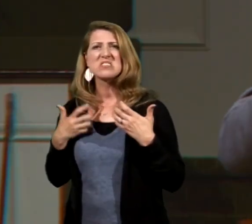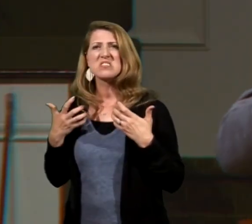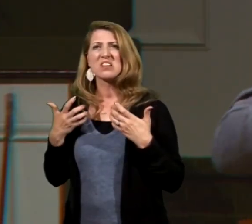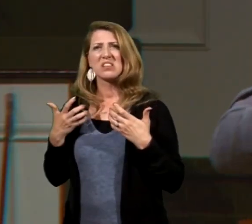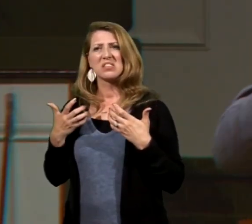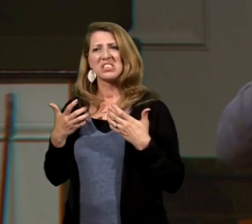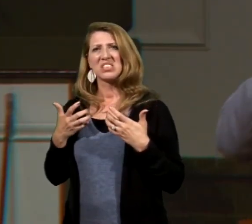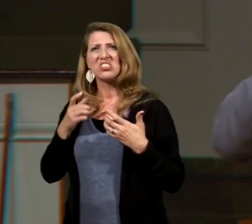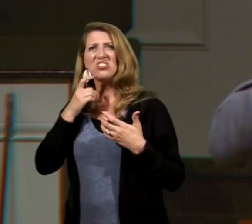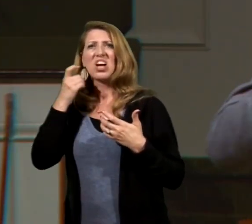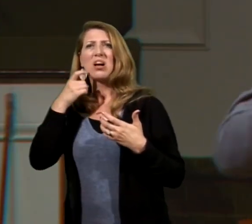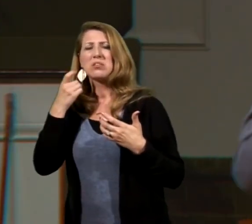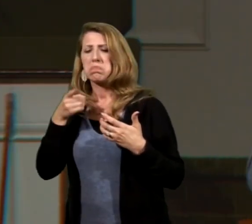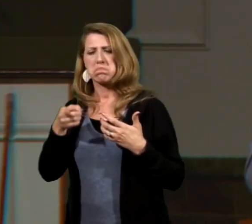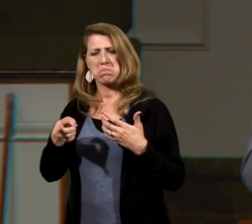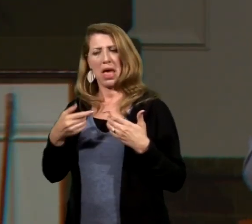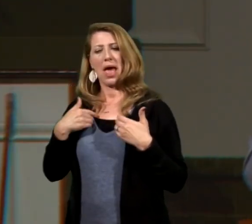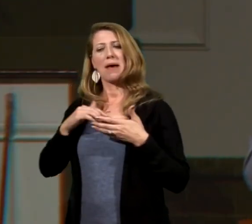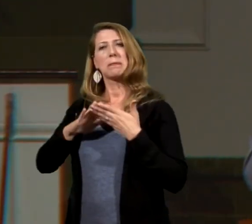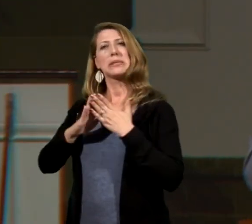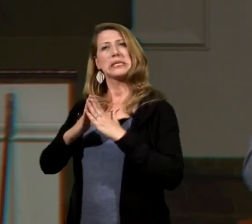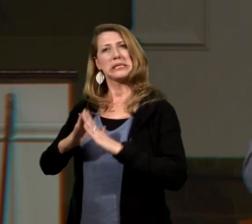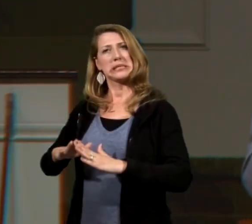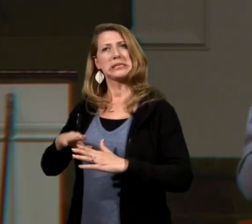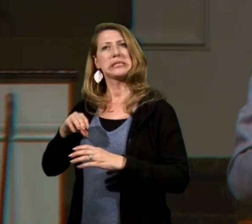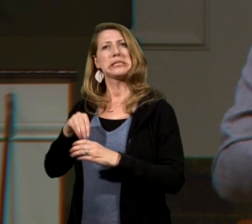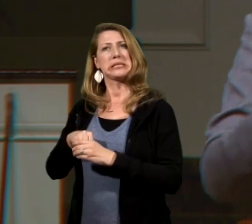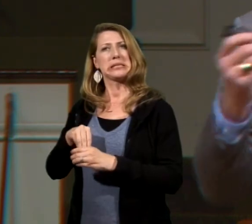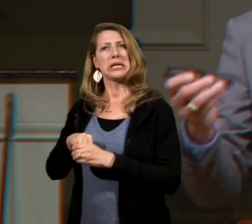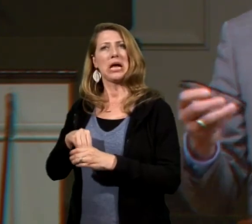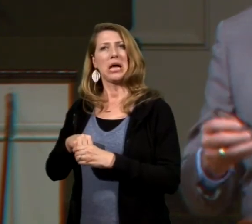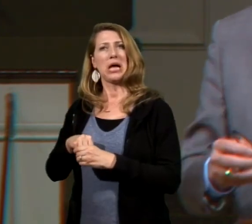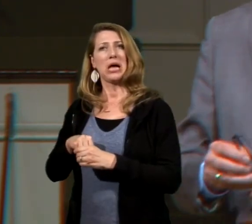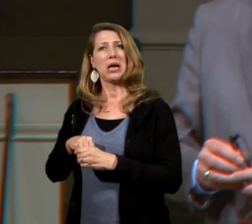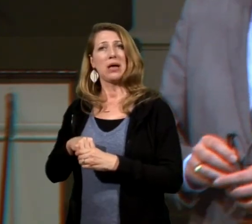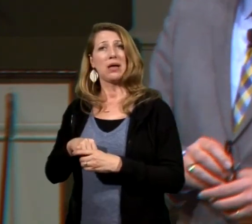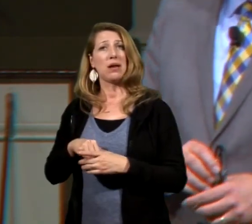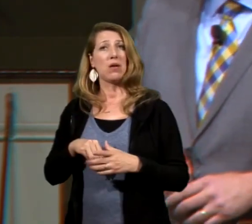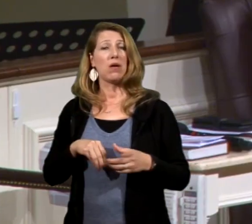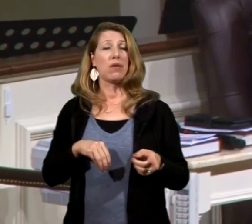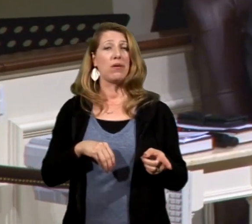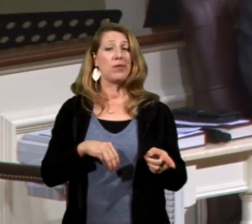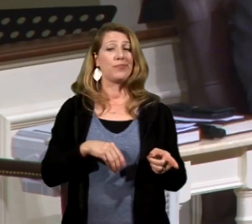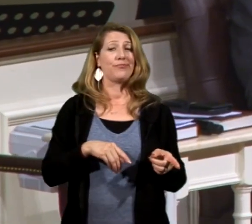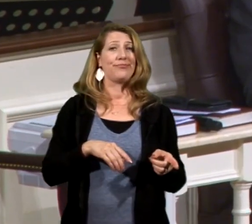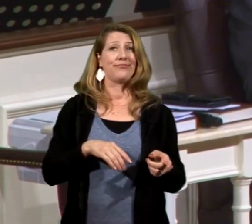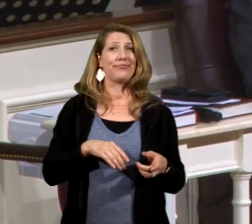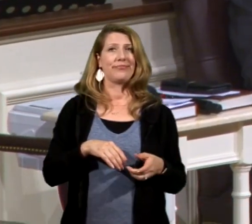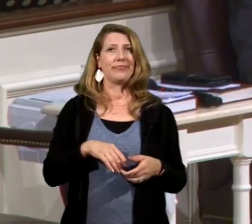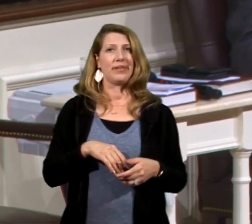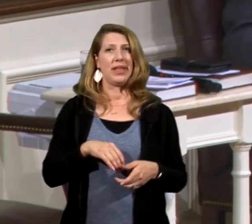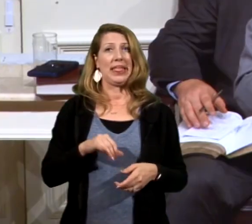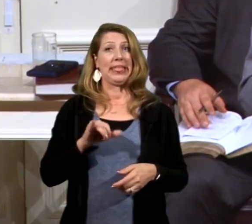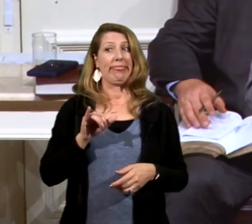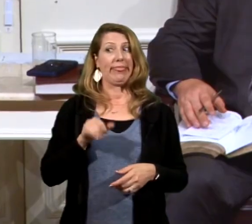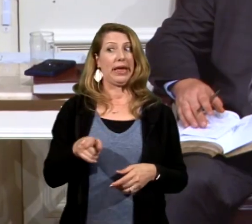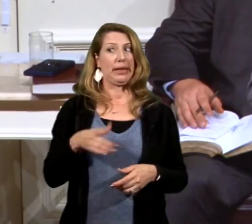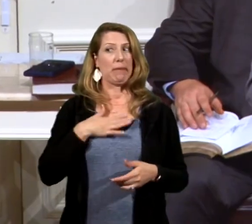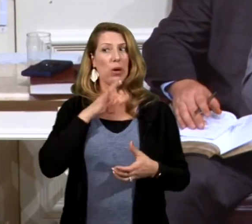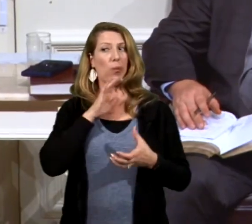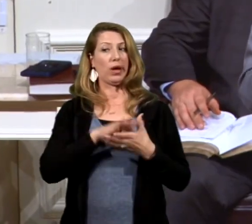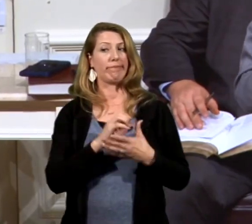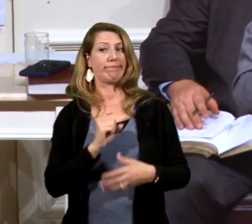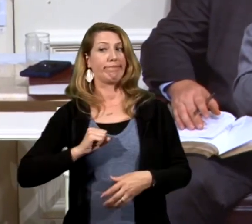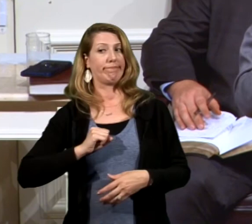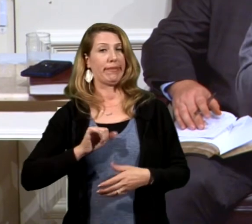There's a comfortability, there's a peace inside. And by the way, lest a man should say, oh, that's what a girl has. I'm telling you, well, that's what my wife